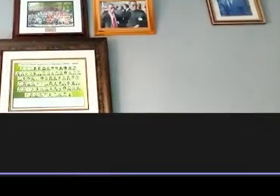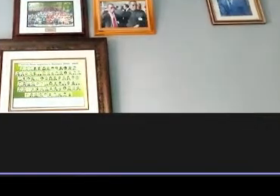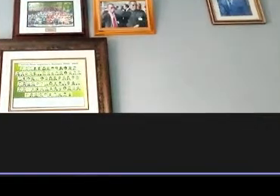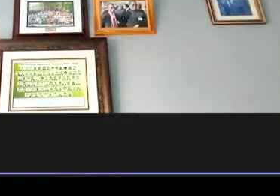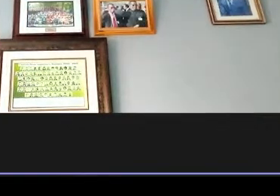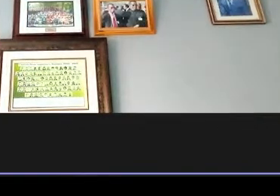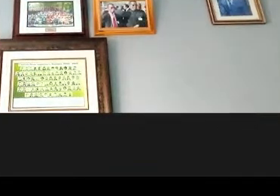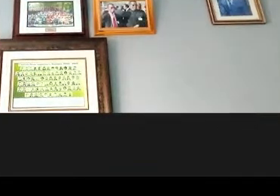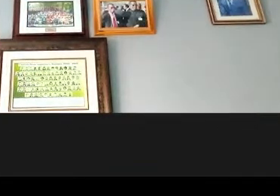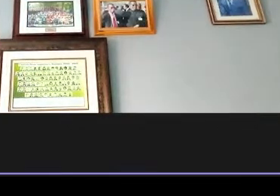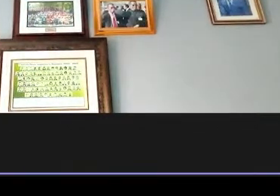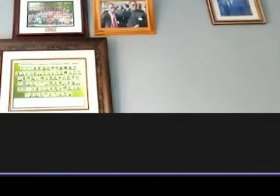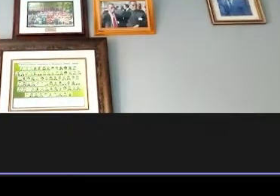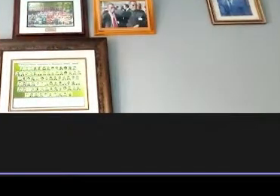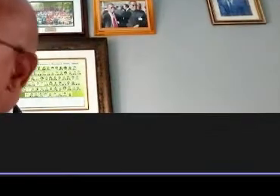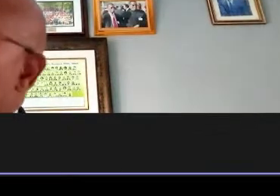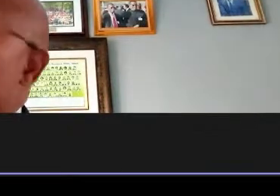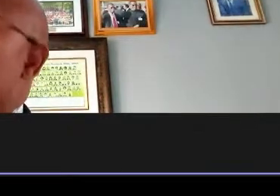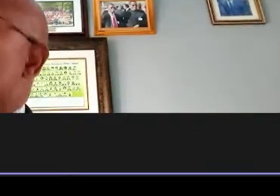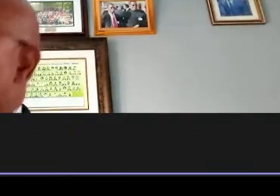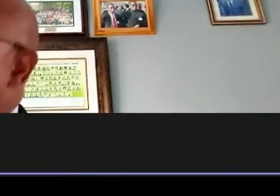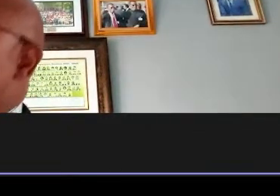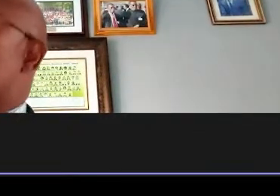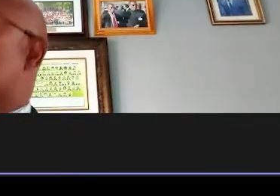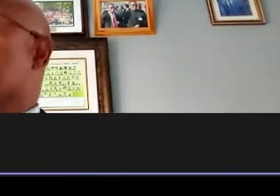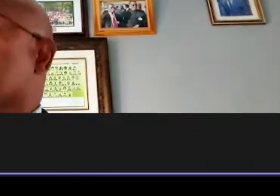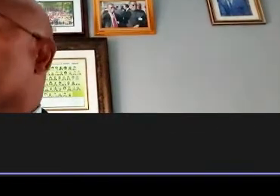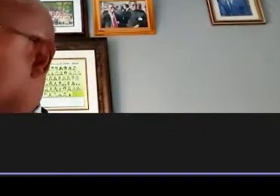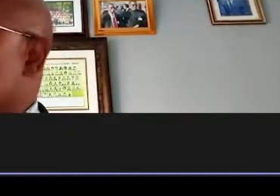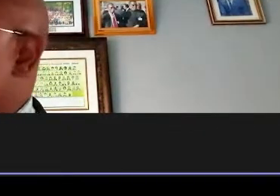be honest, I read